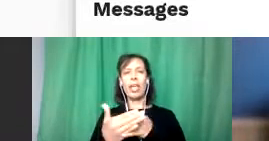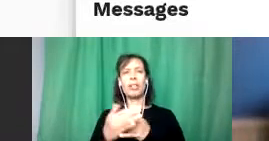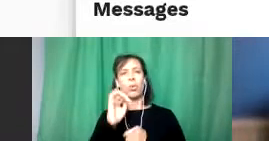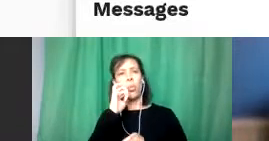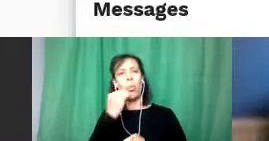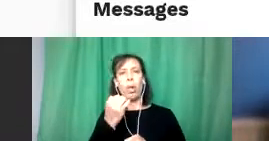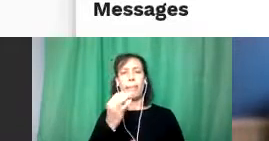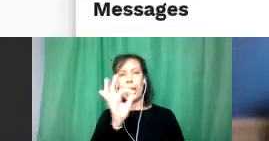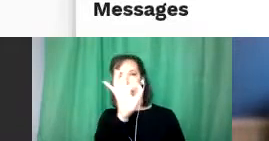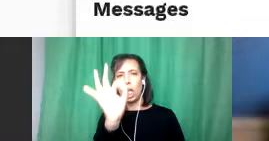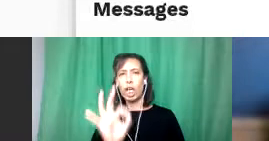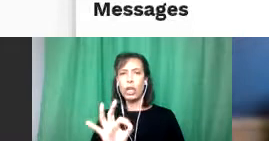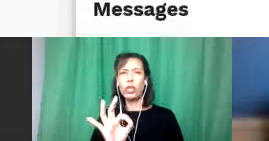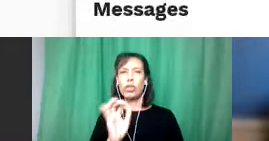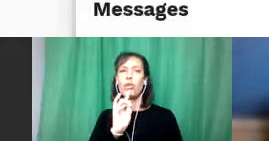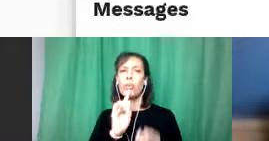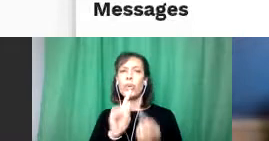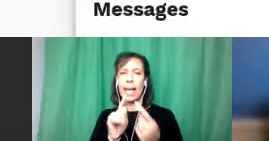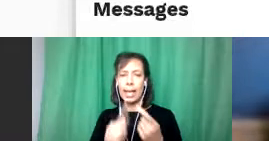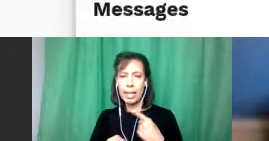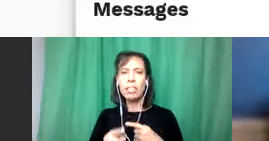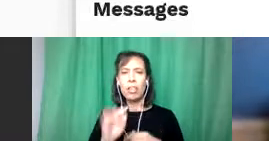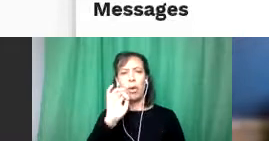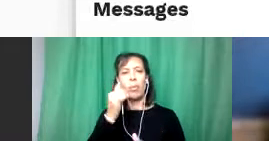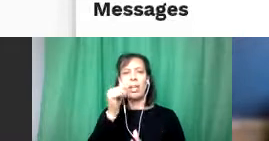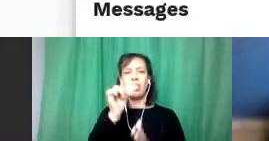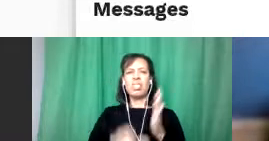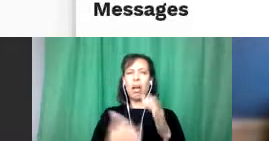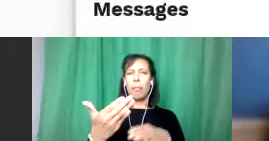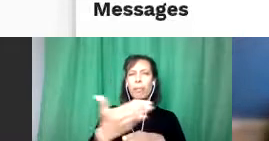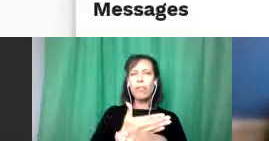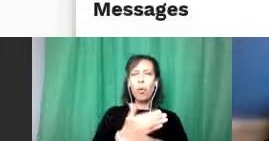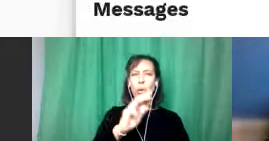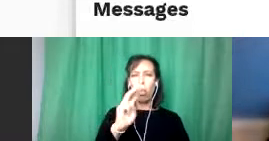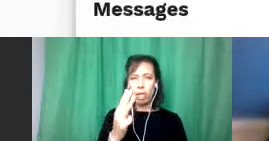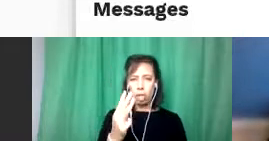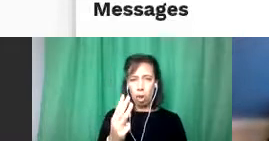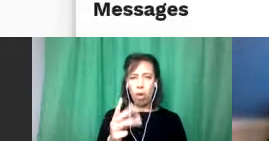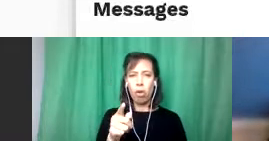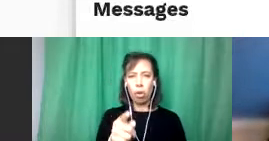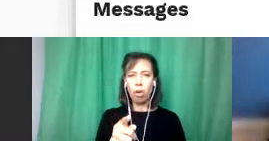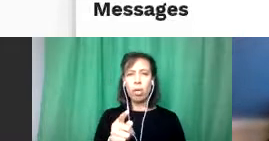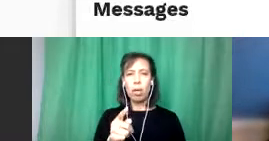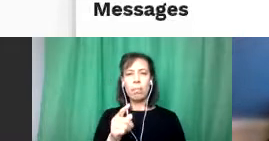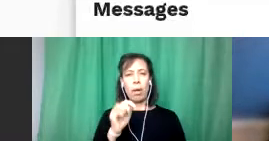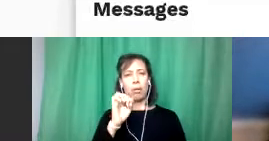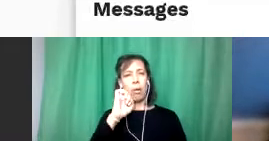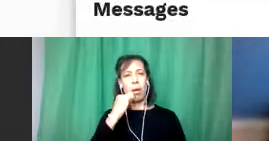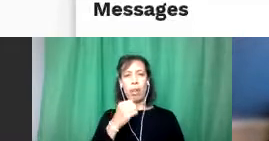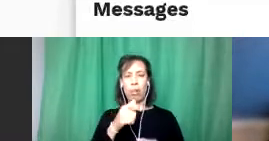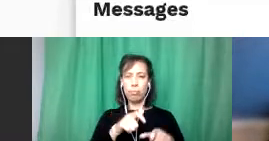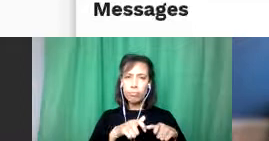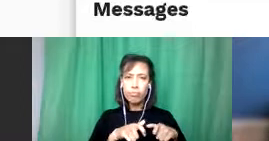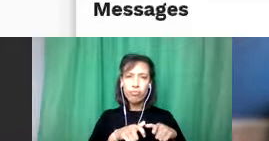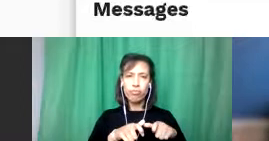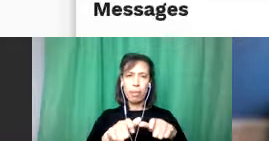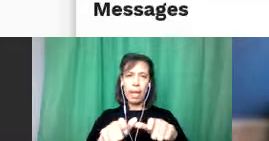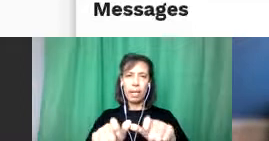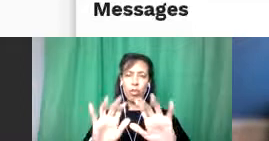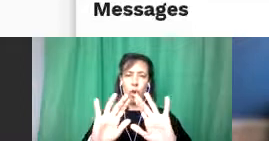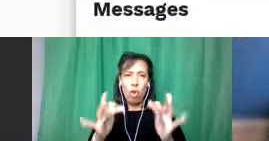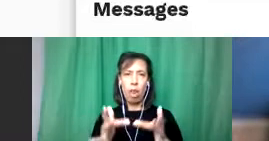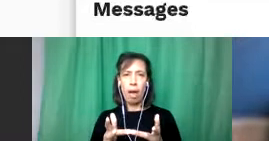that before 3 o'clock, but as I said, I'm going to remain online all the way through till 4 o'clock if you've got any individual